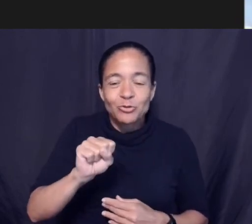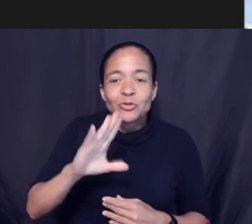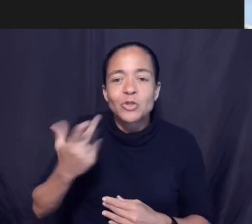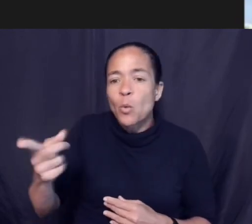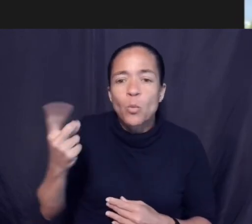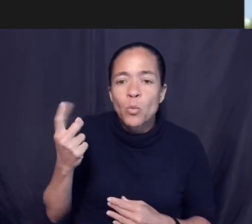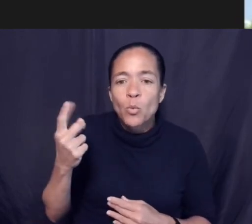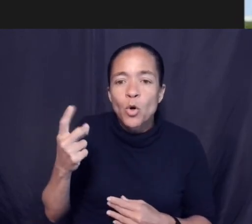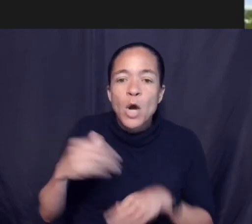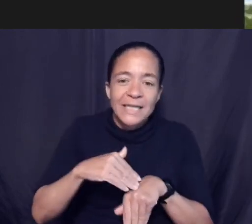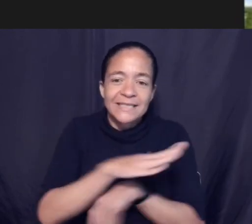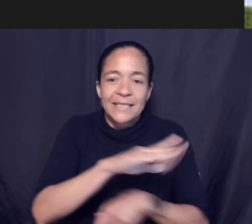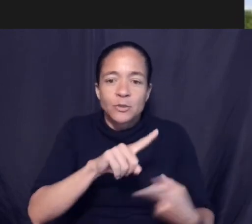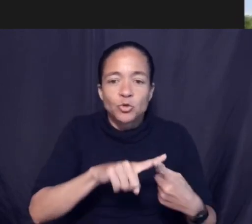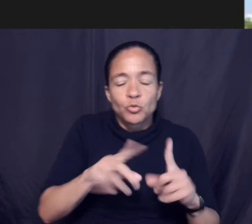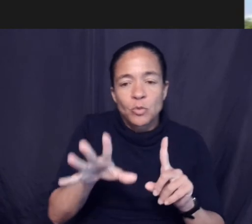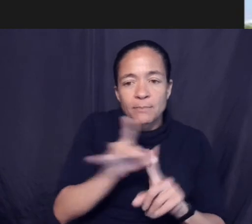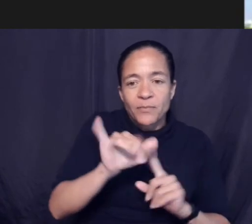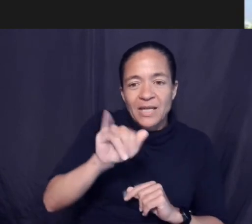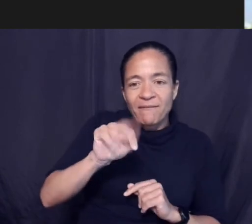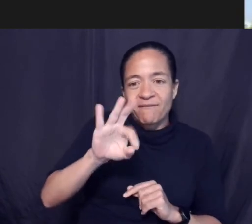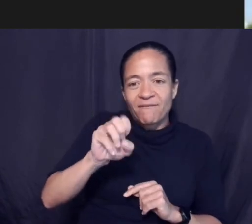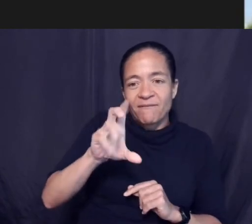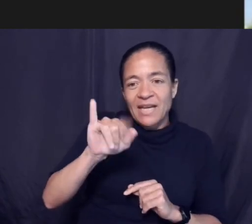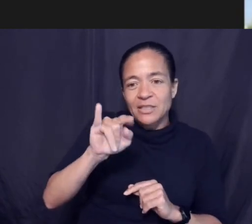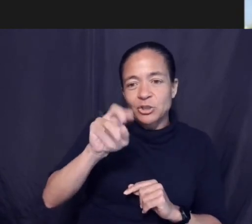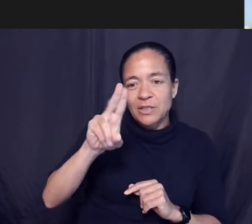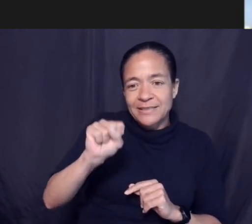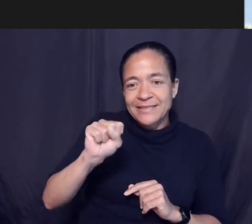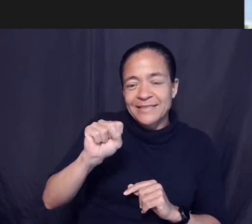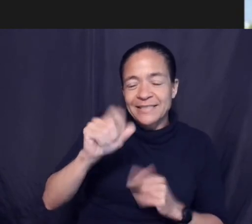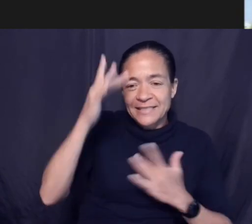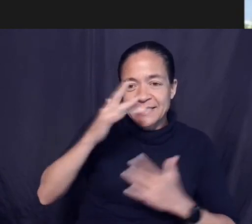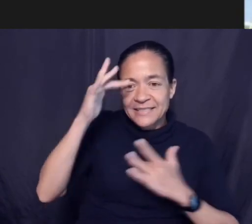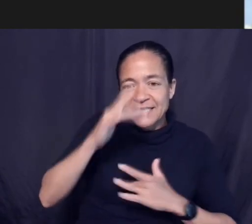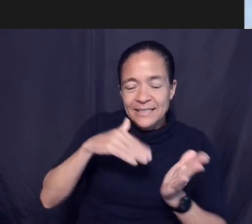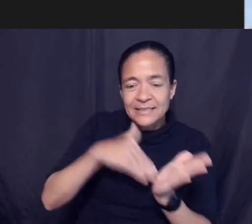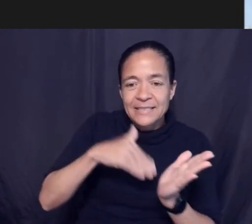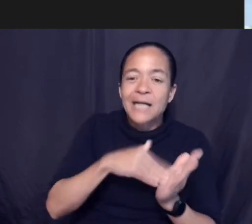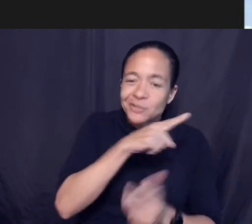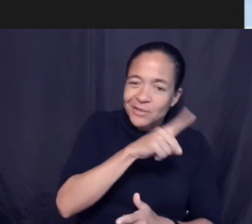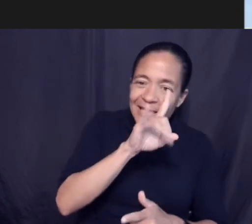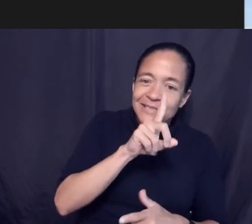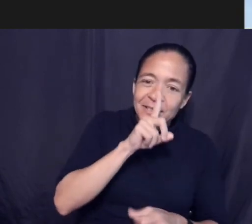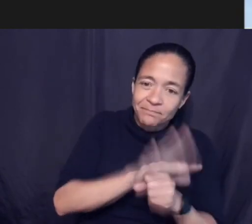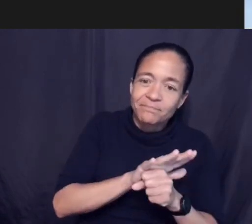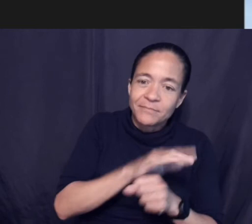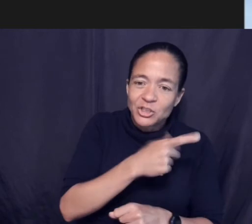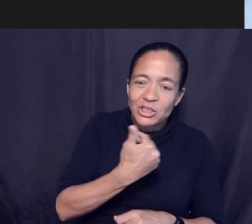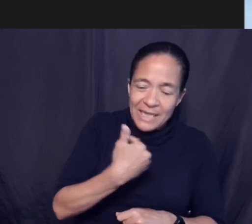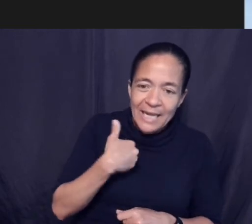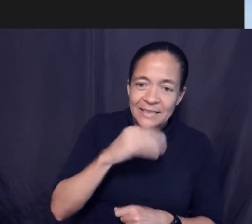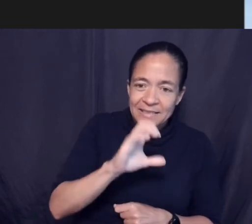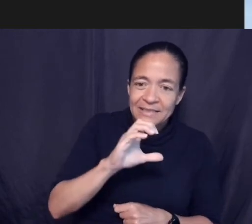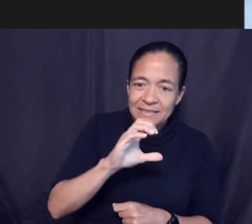So she referred us to an infectious disease doctor, where they confirmed that she had